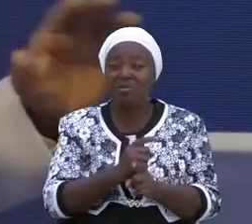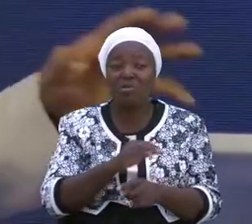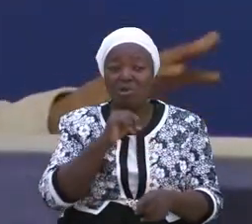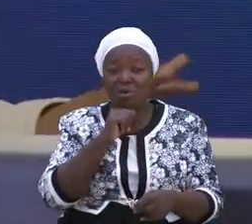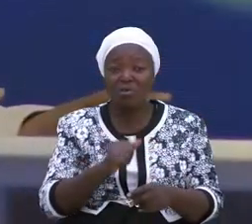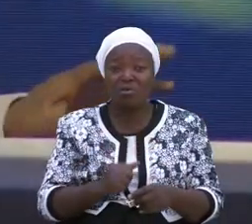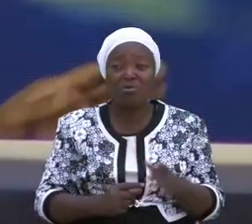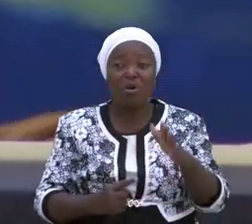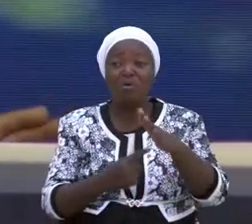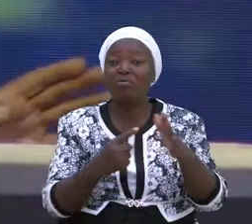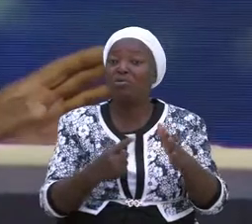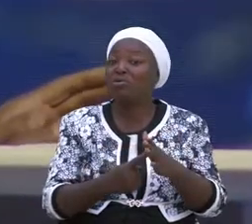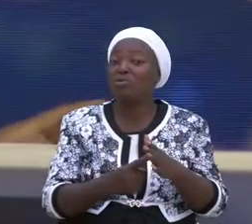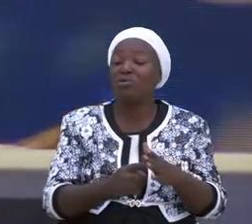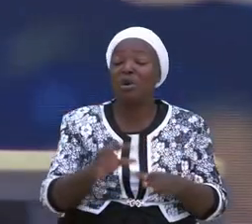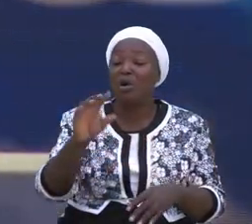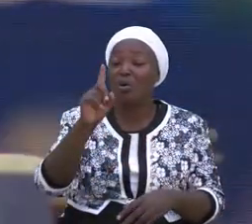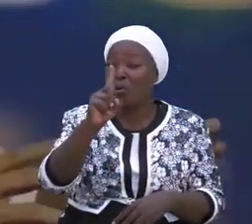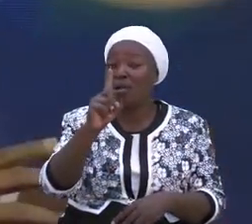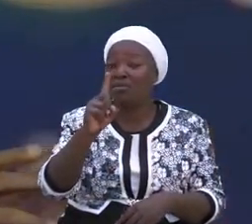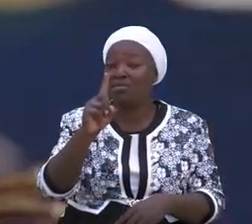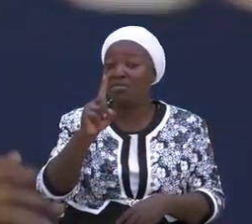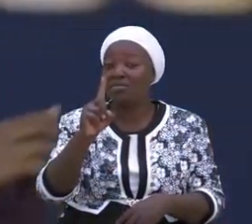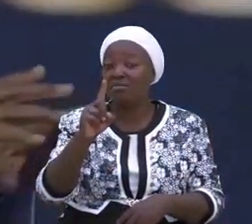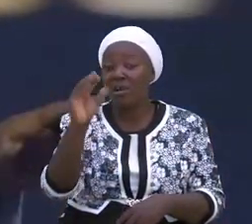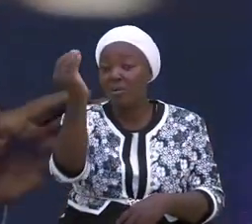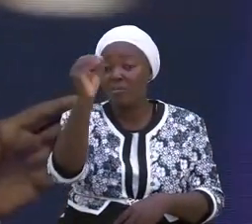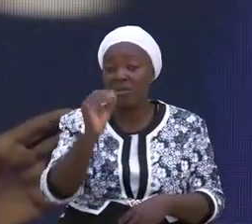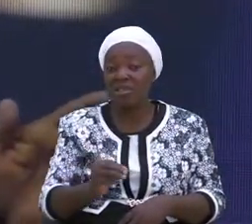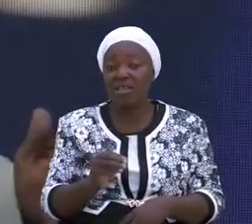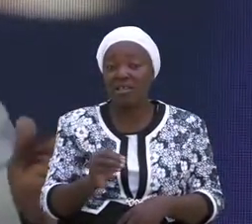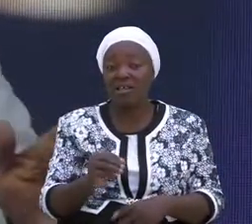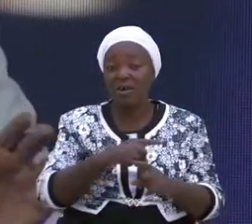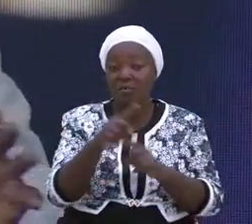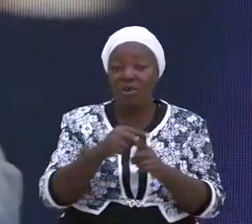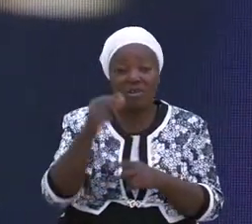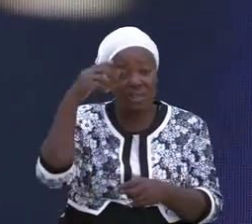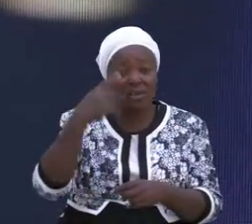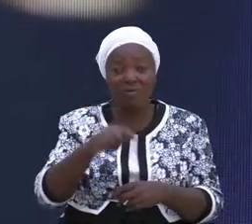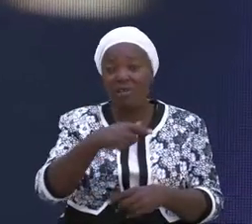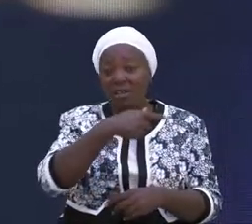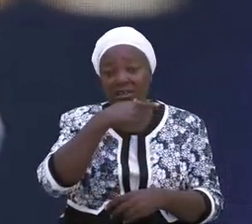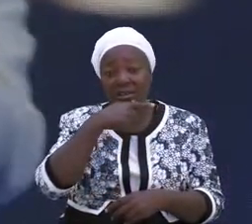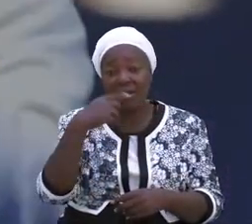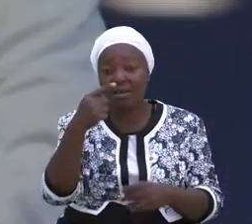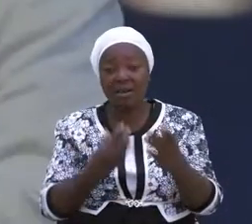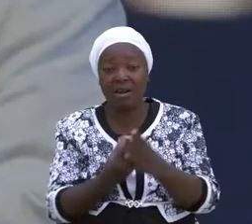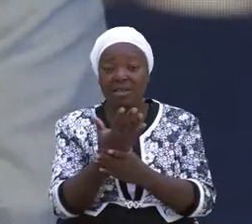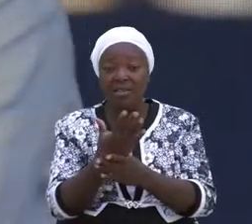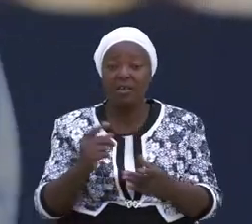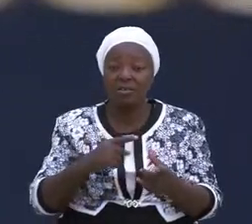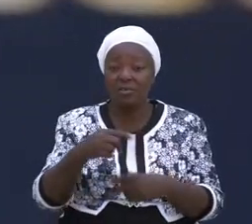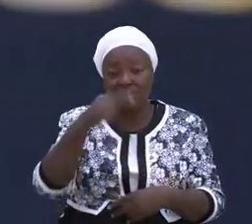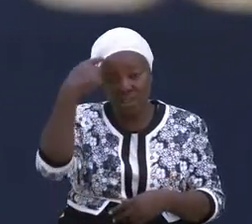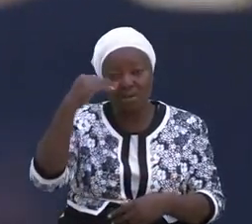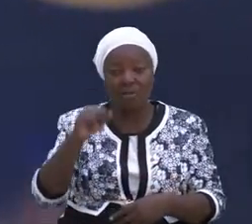you think of the earth, you think of the grass, you think of the